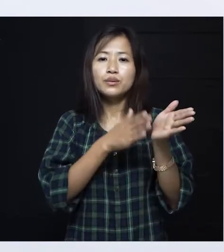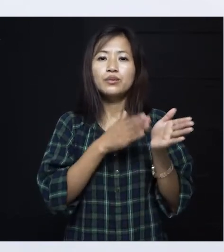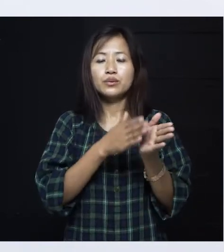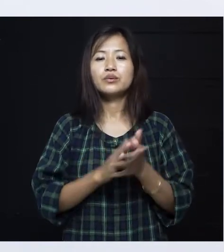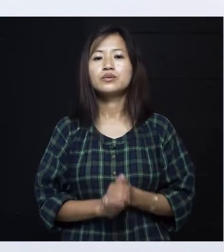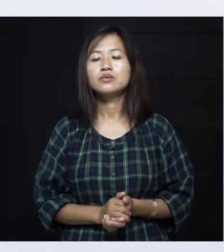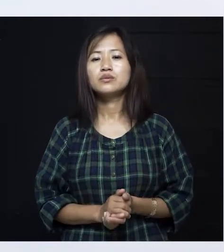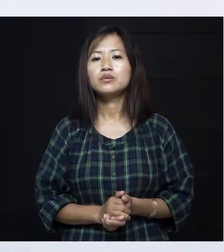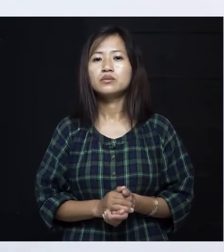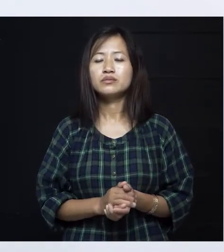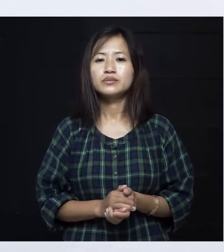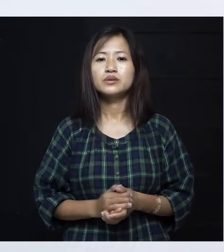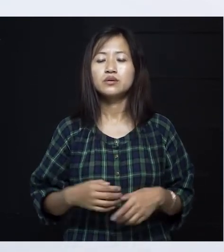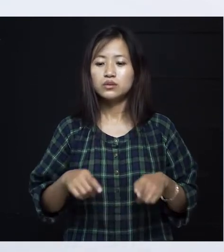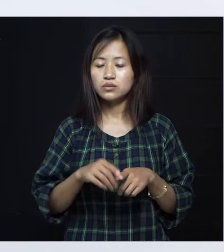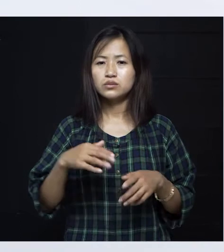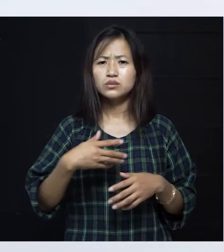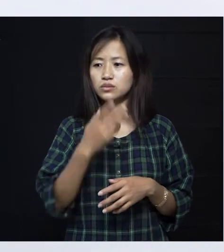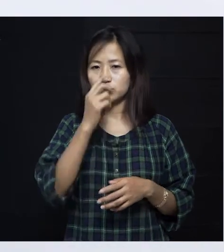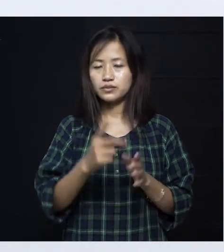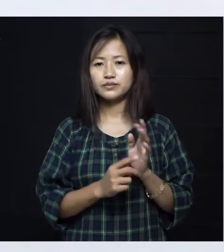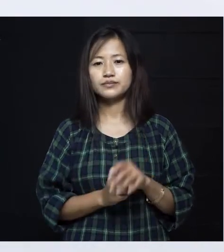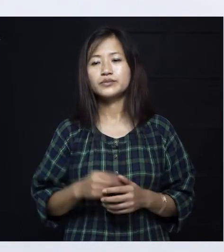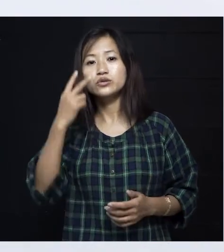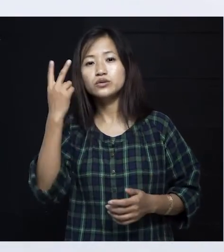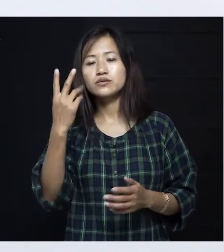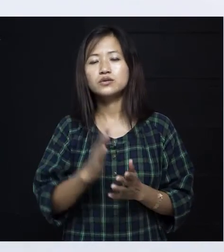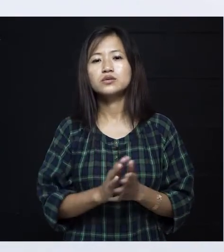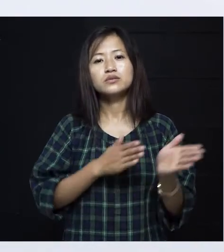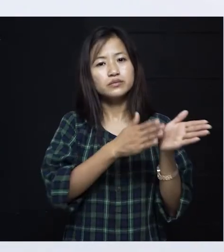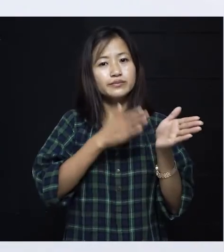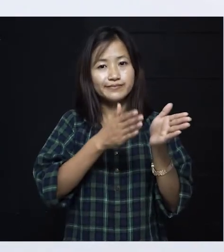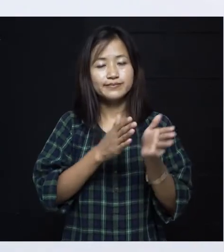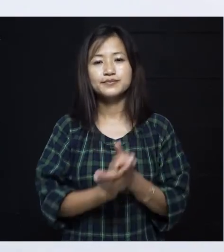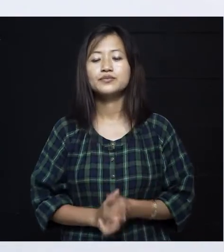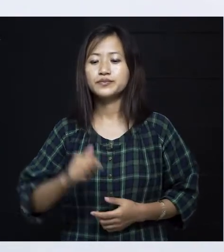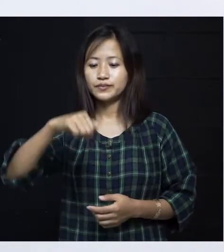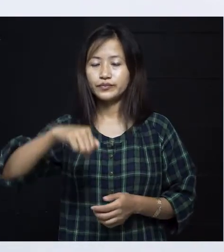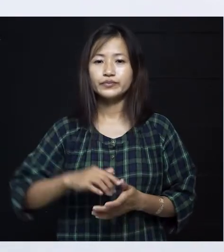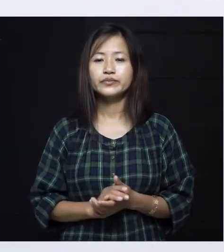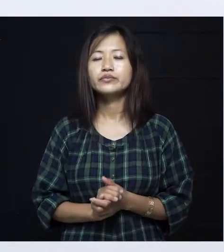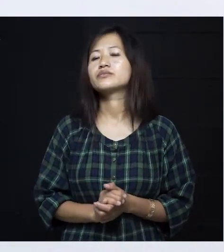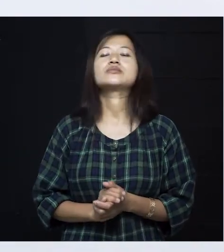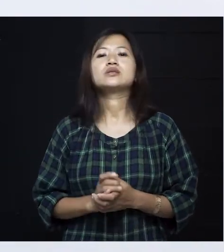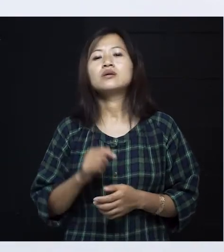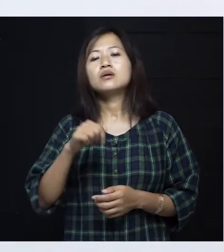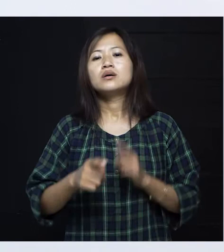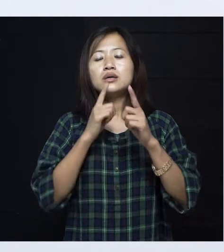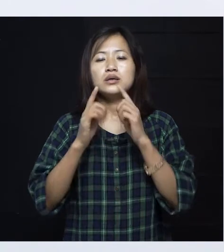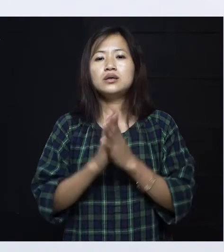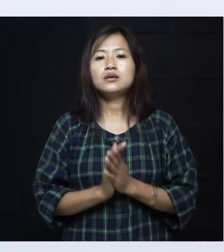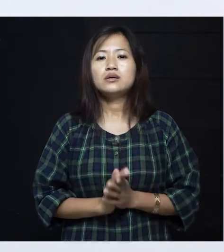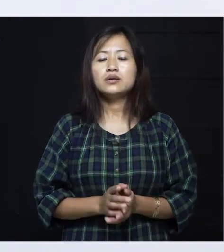by railways or train. I'm sure almost all of you have also traveled on a train, isn't it? So here, now we will be discussing about